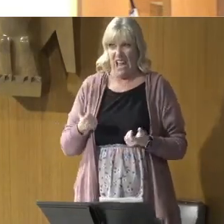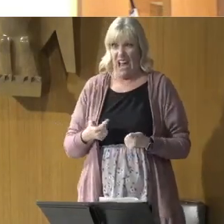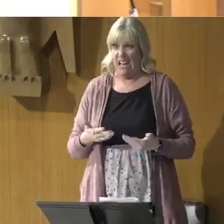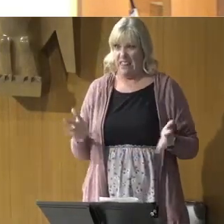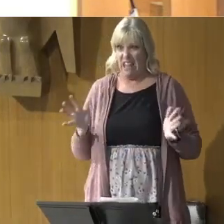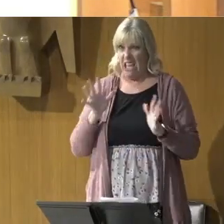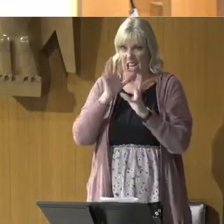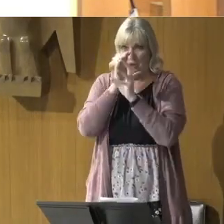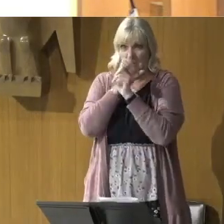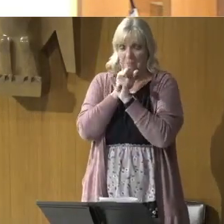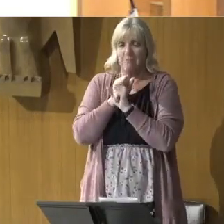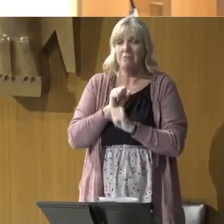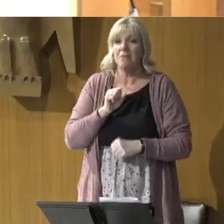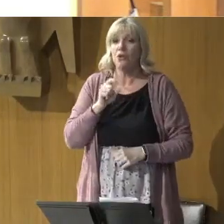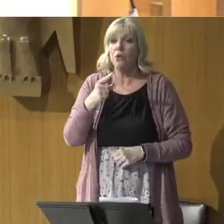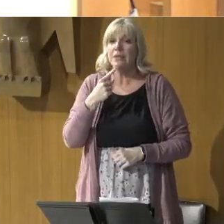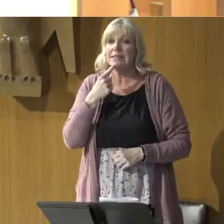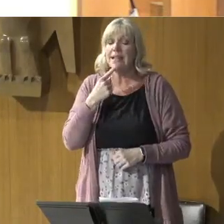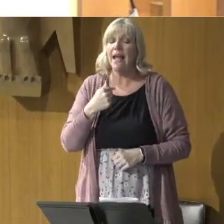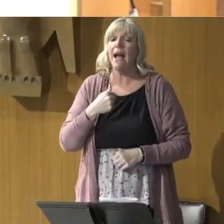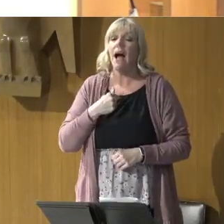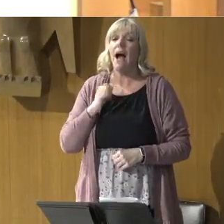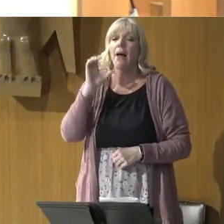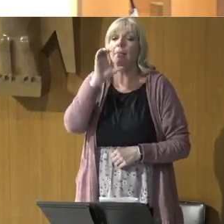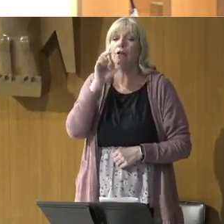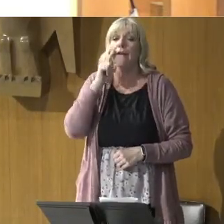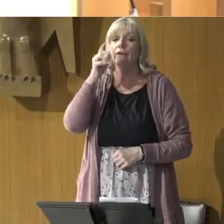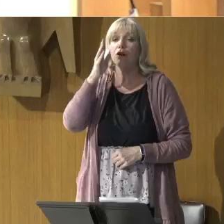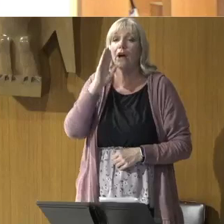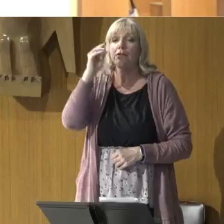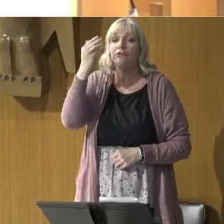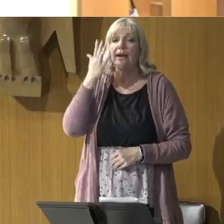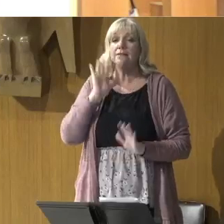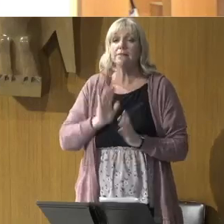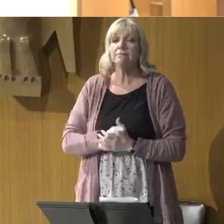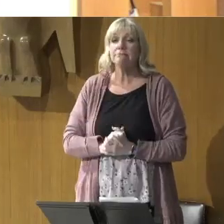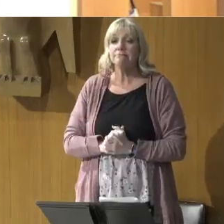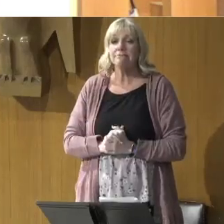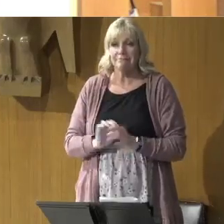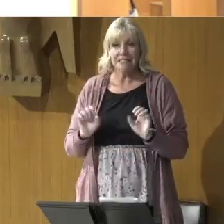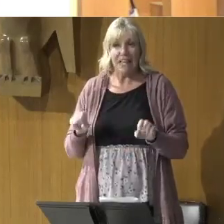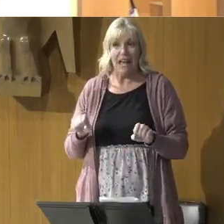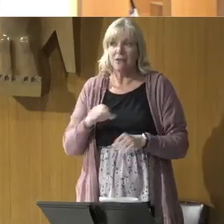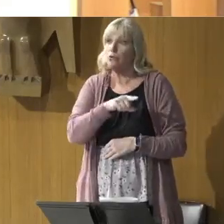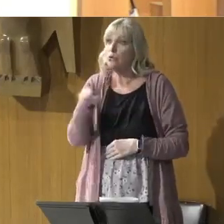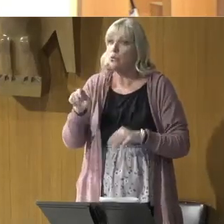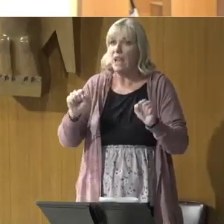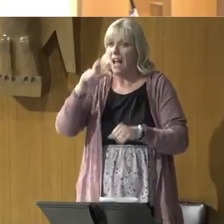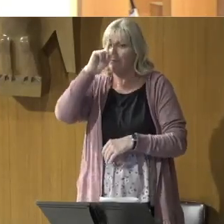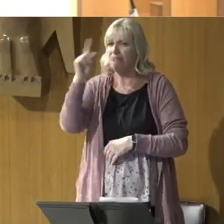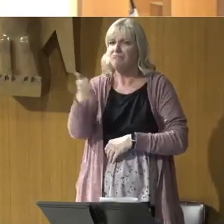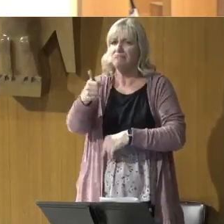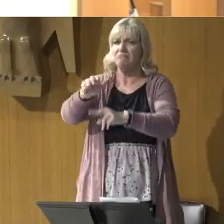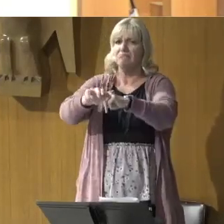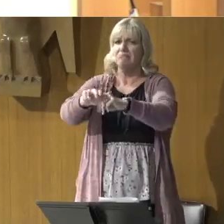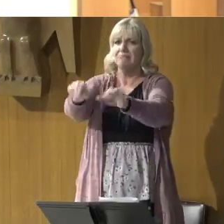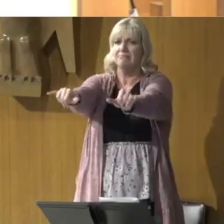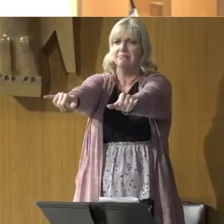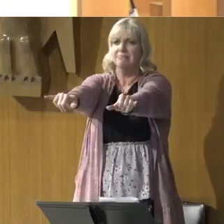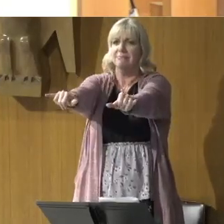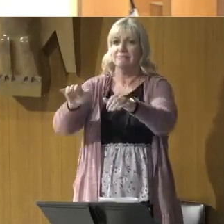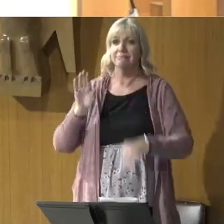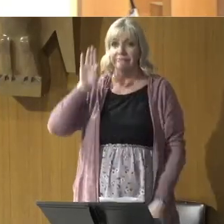life, you can just simply say, I am looking for God's grace. You can also stay in your seats and just raise your hand